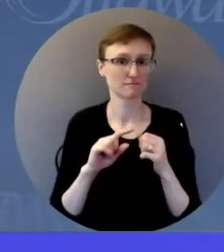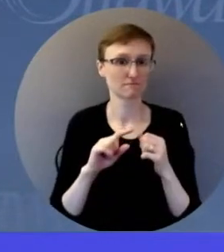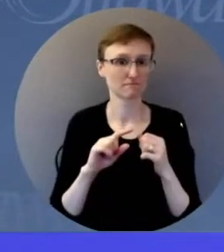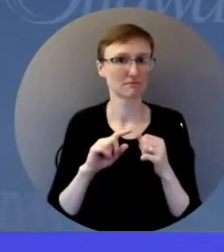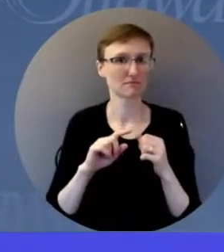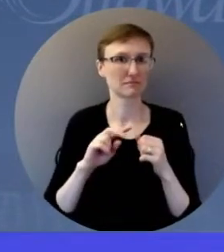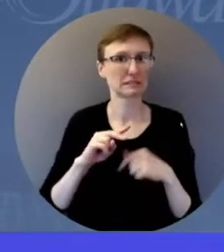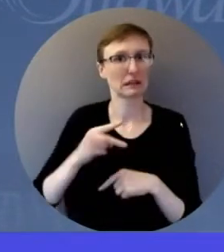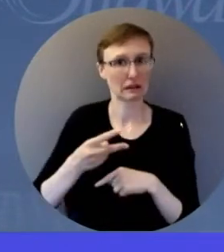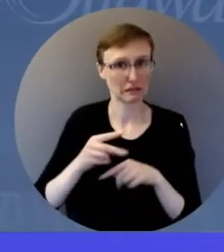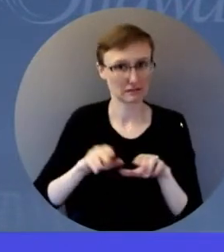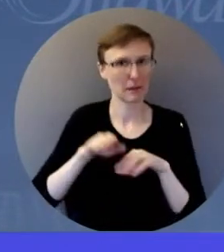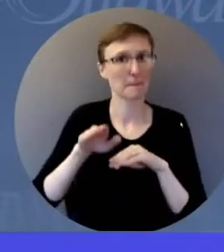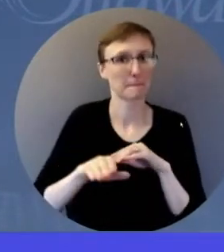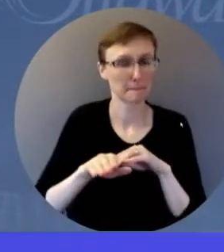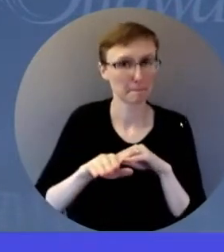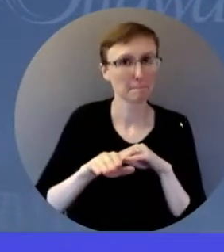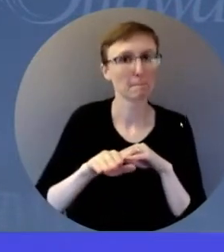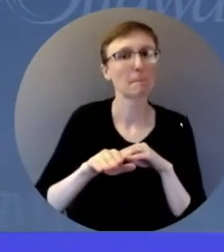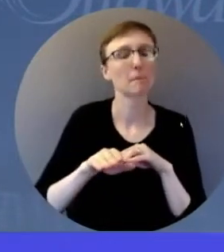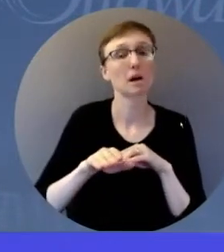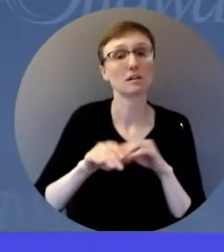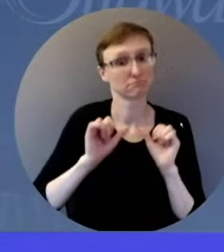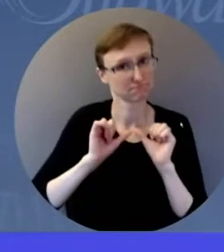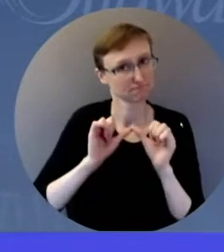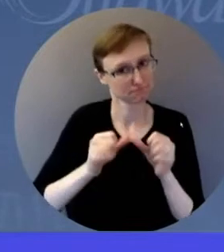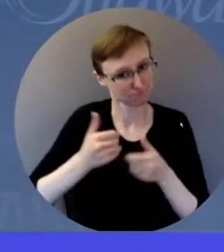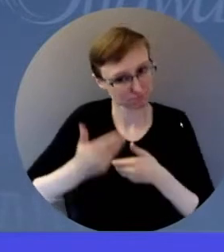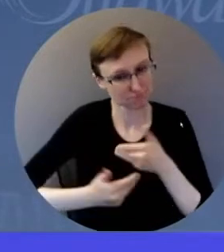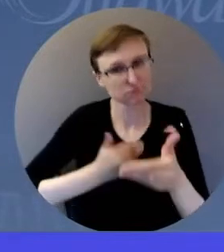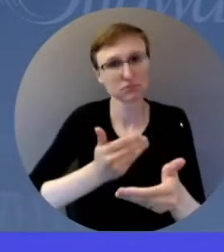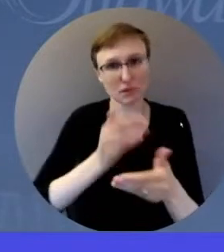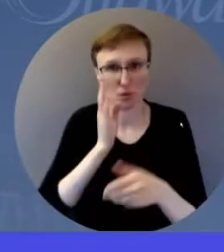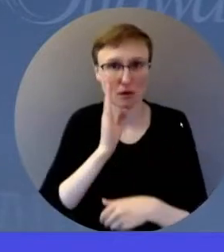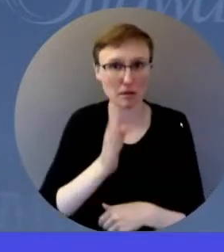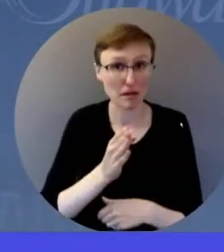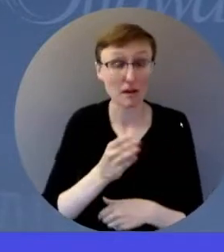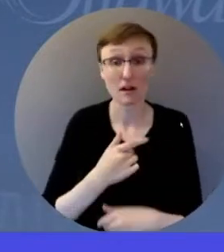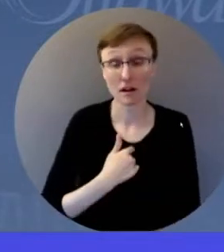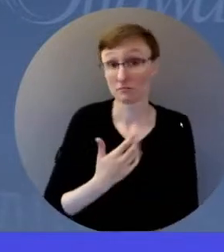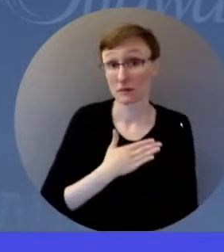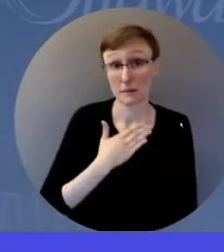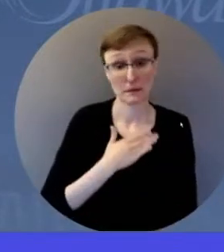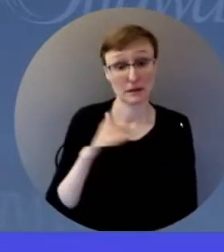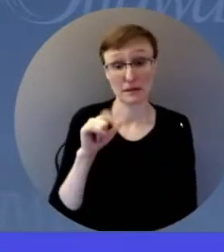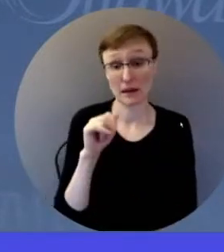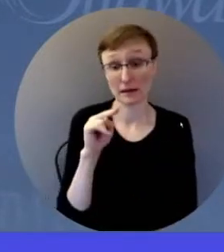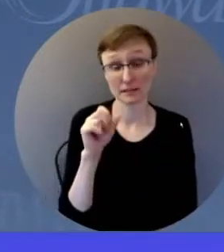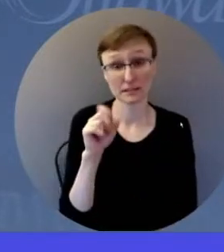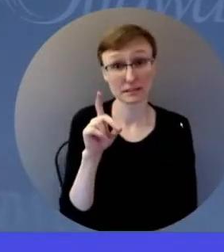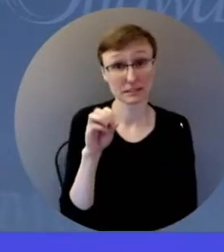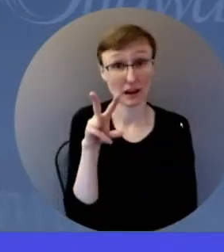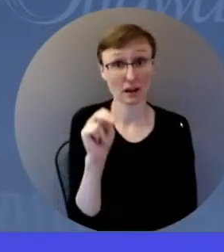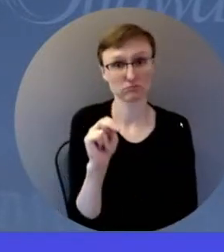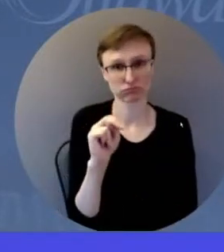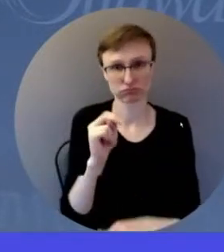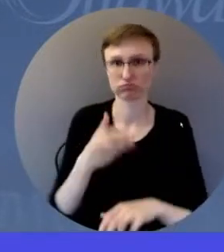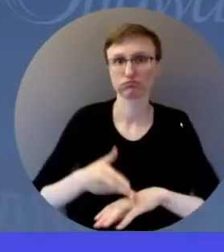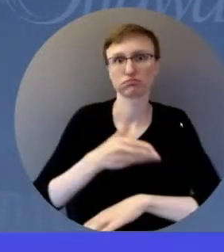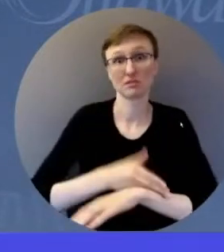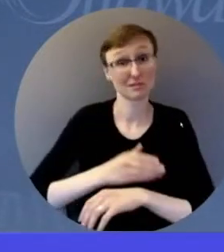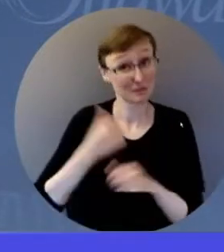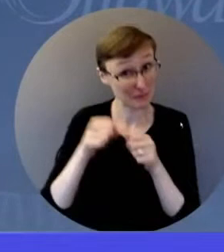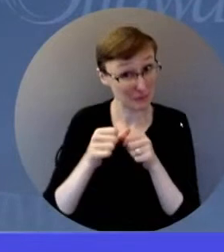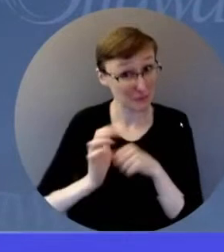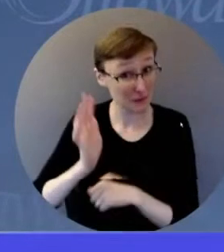Obviously, I'm very pleased with Lansdowne. It's a vast improvement over what was there before. We all remember the old